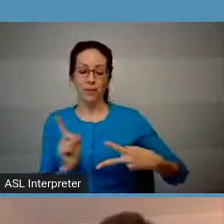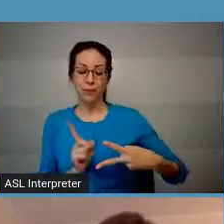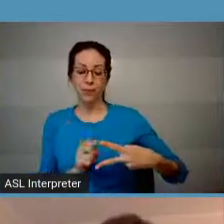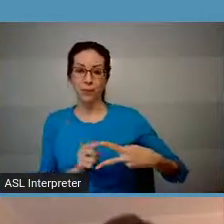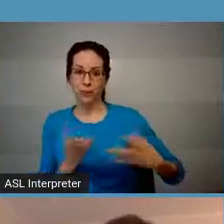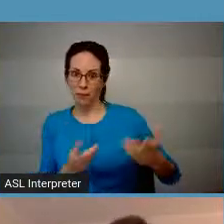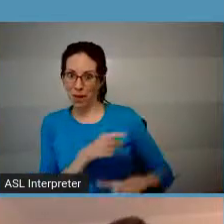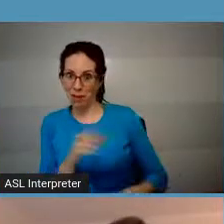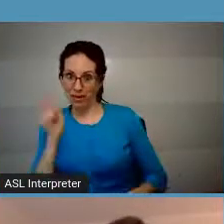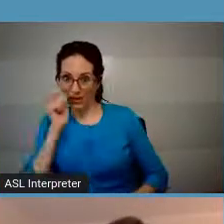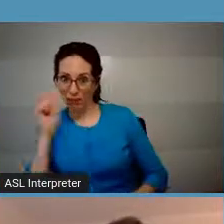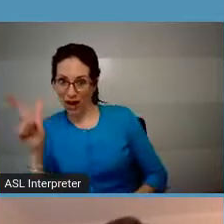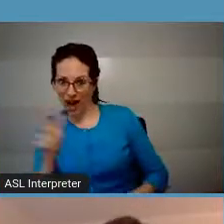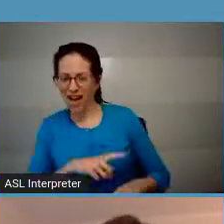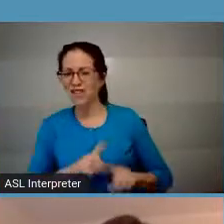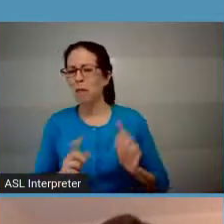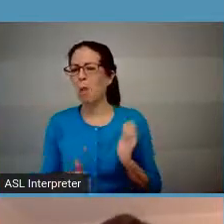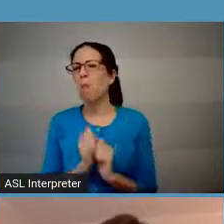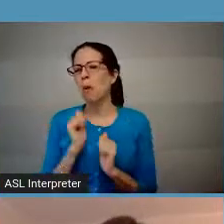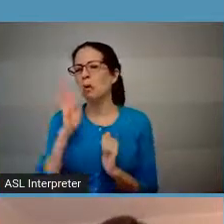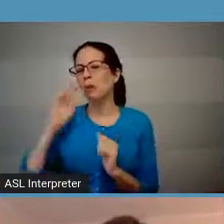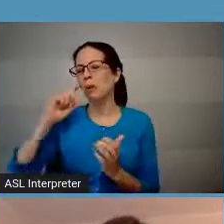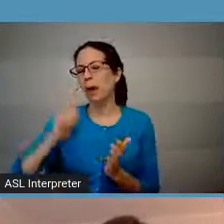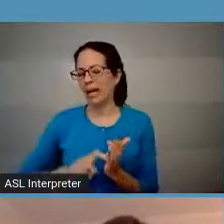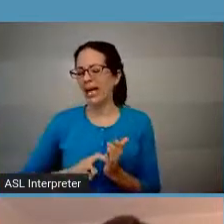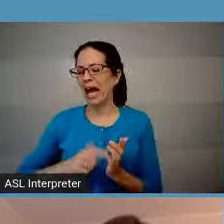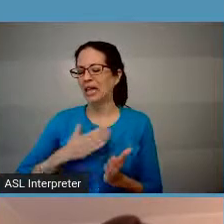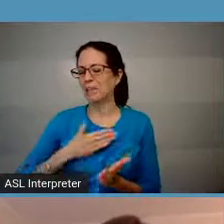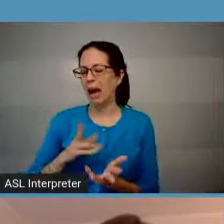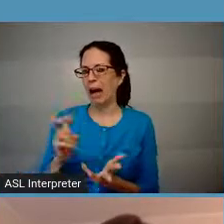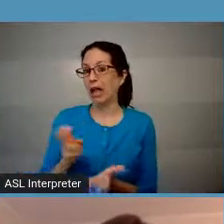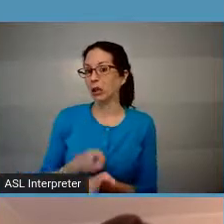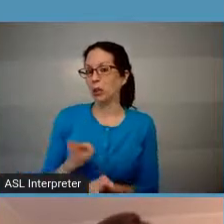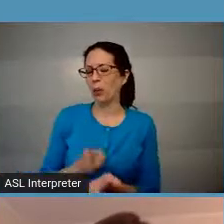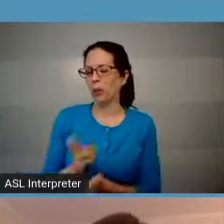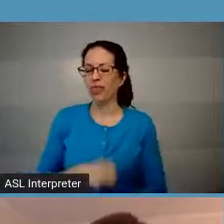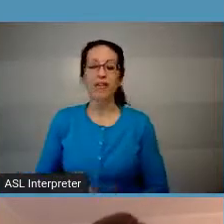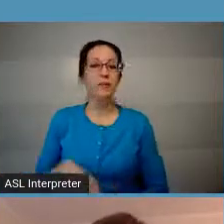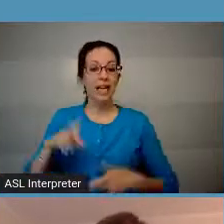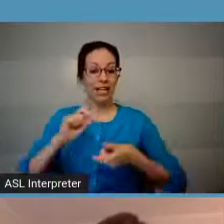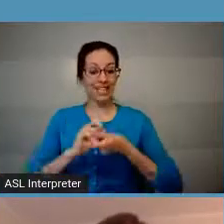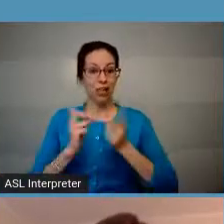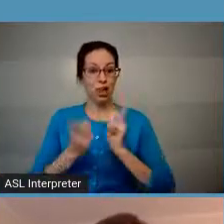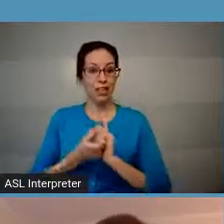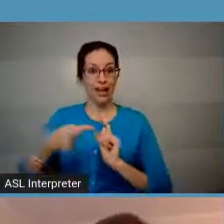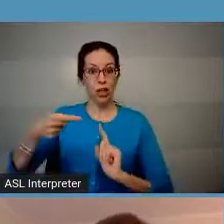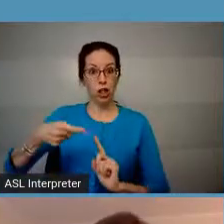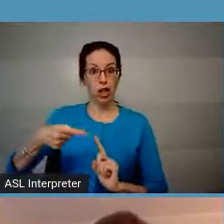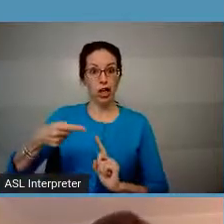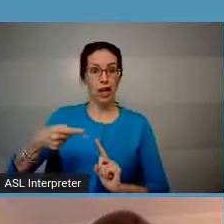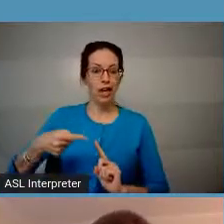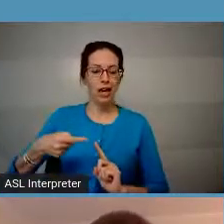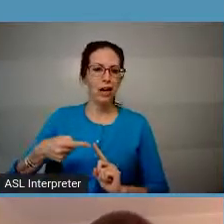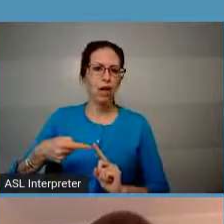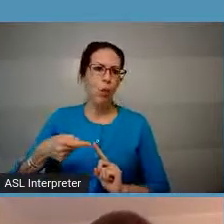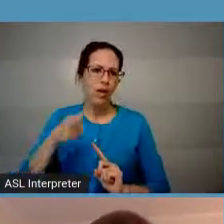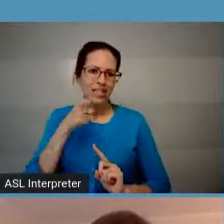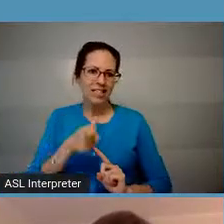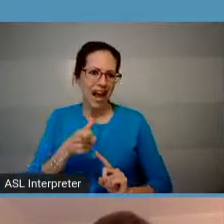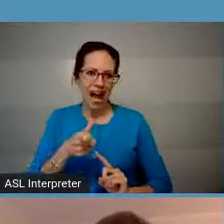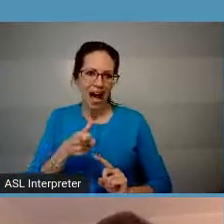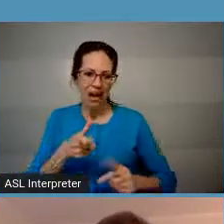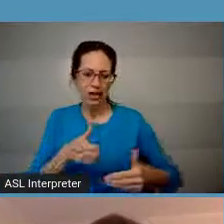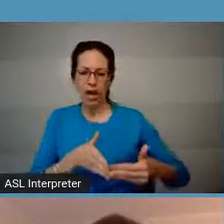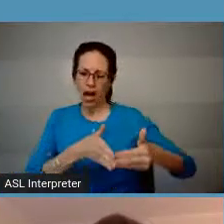will recognize this home truth, which is digitization does not end with the creation